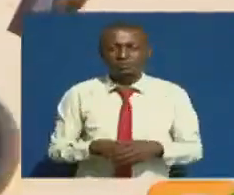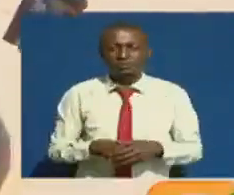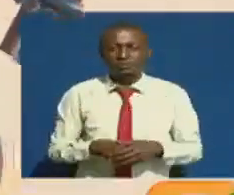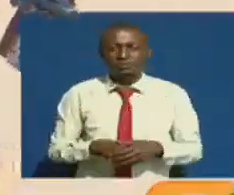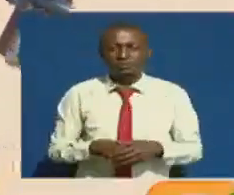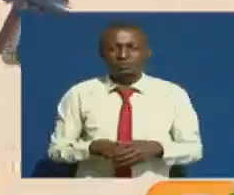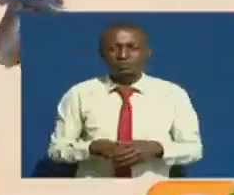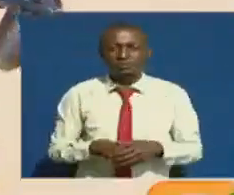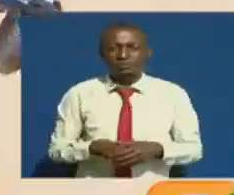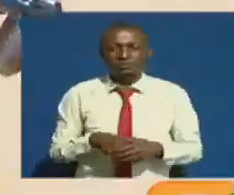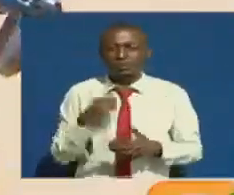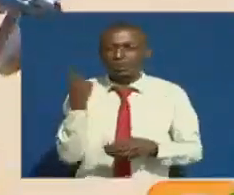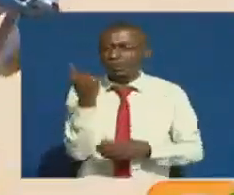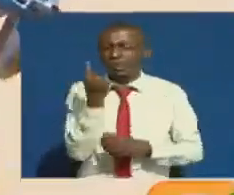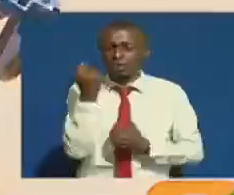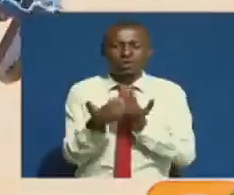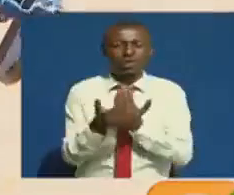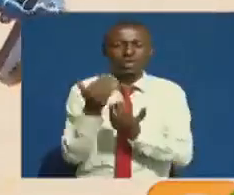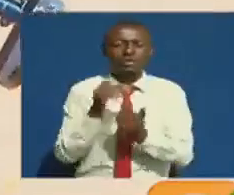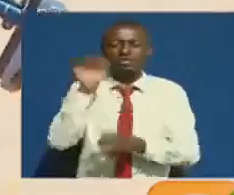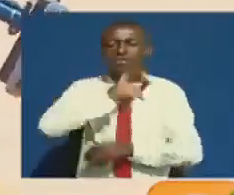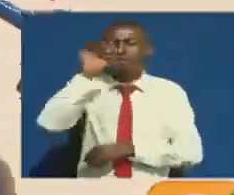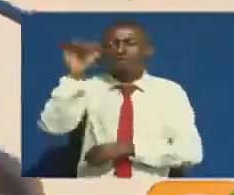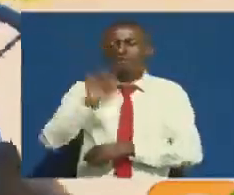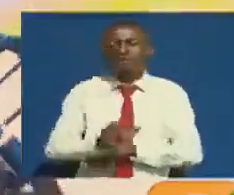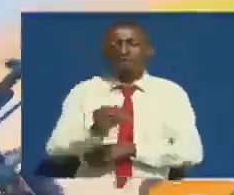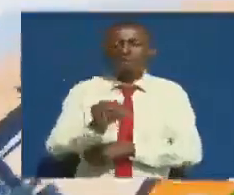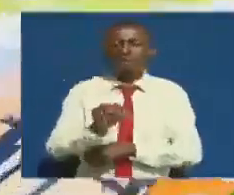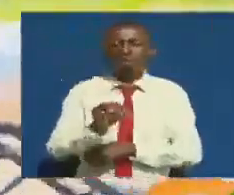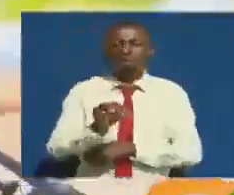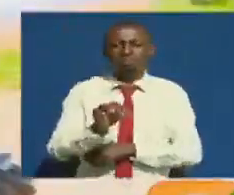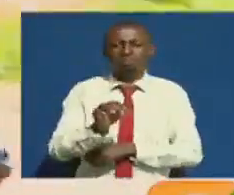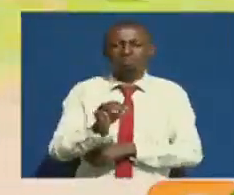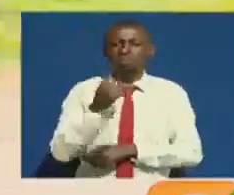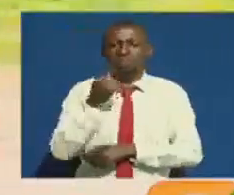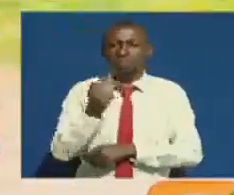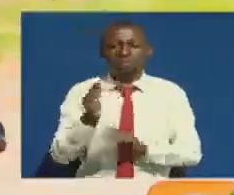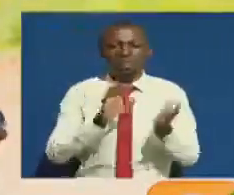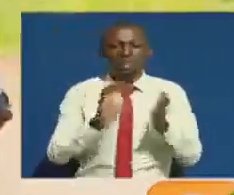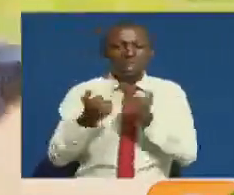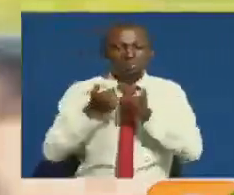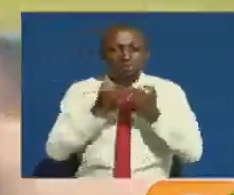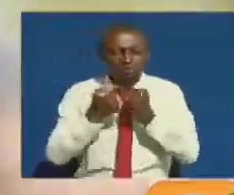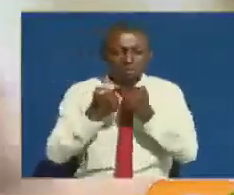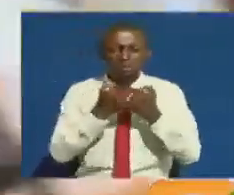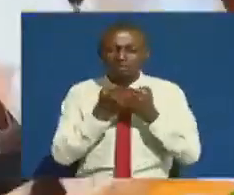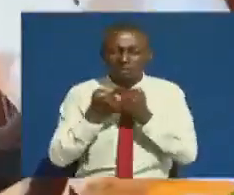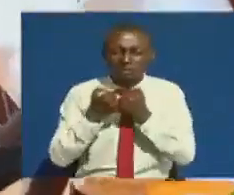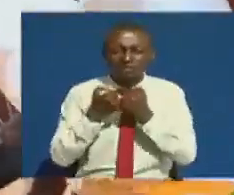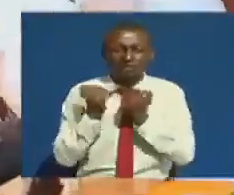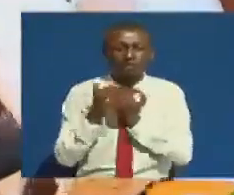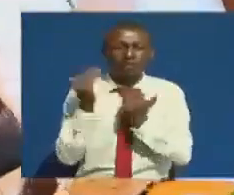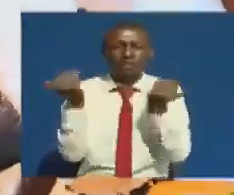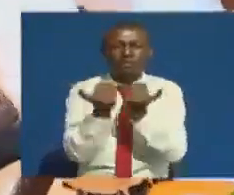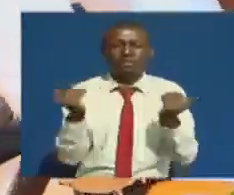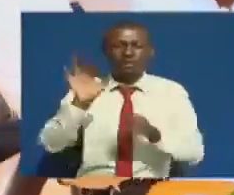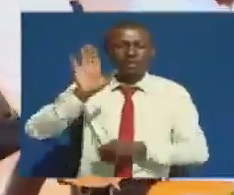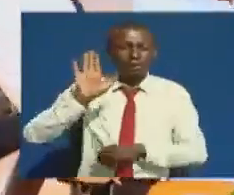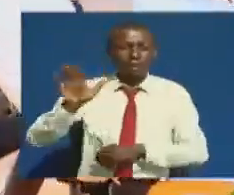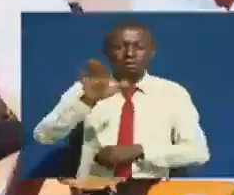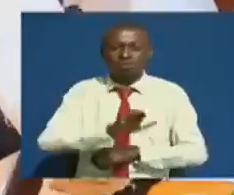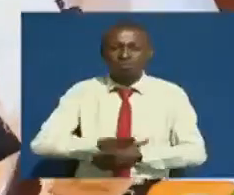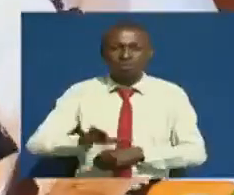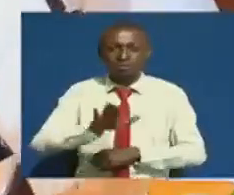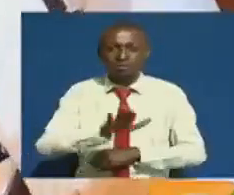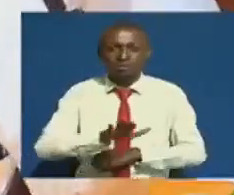She is a sole caretaker of her son and describes the peril she has had to maneuver in taking care of her child in an environment that is